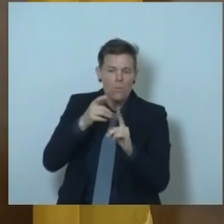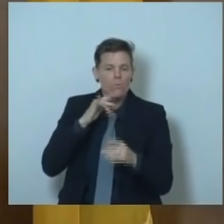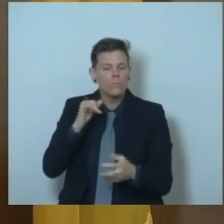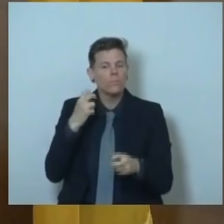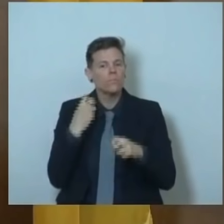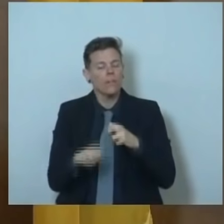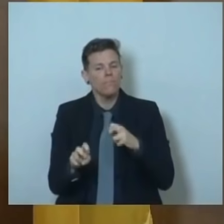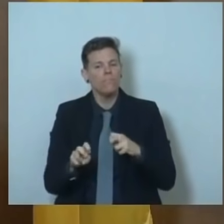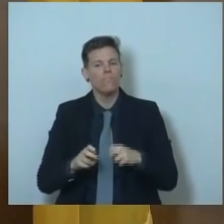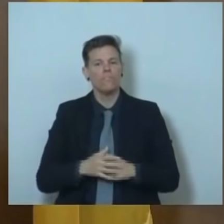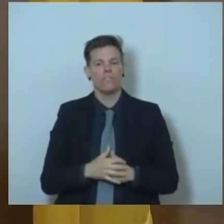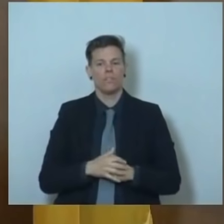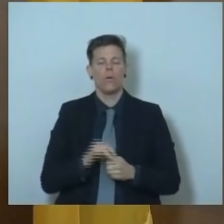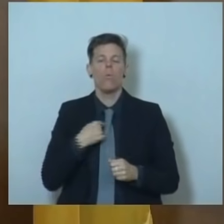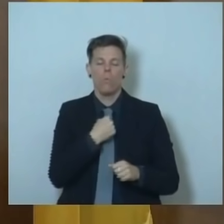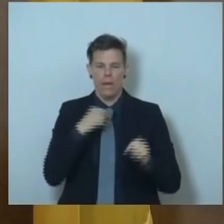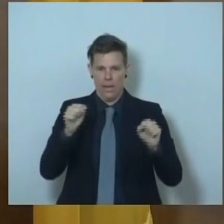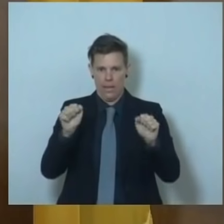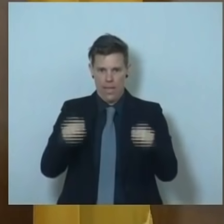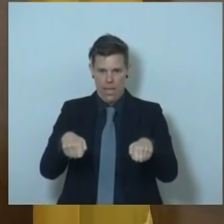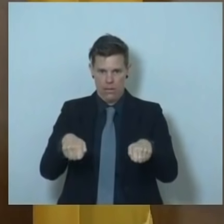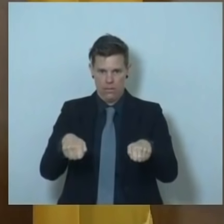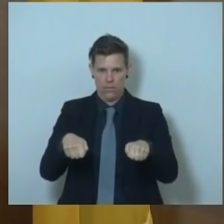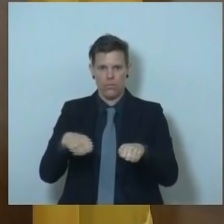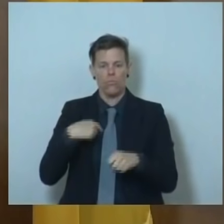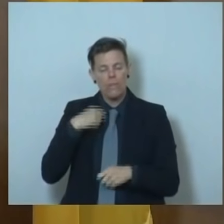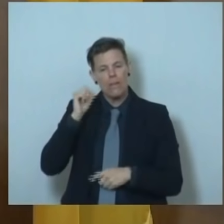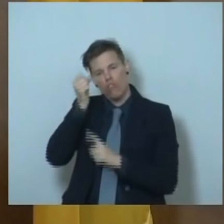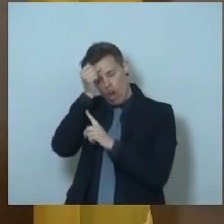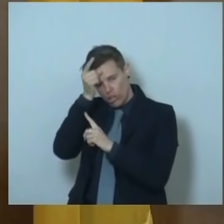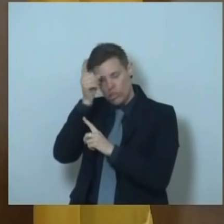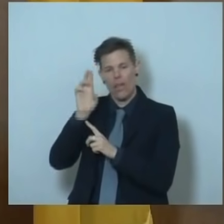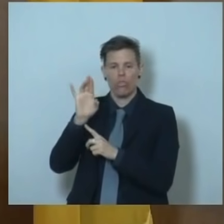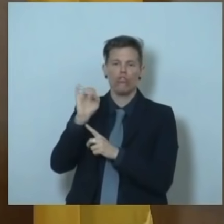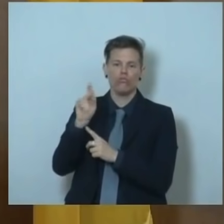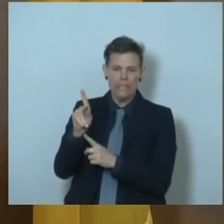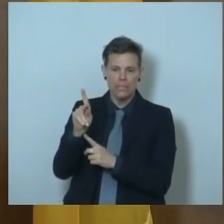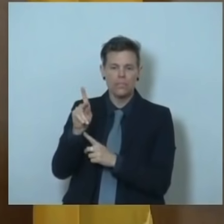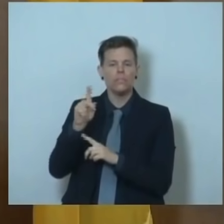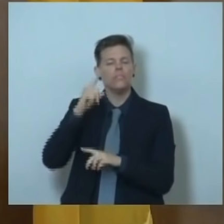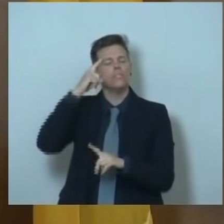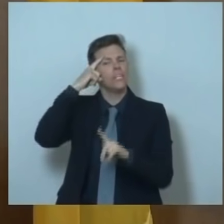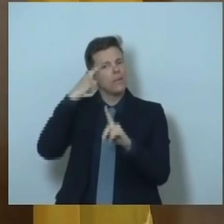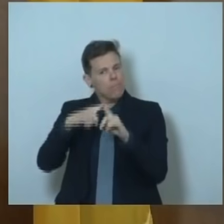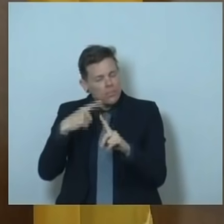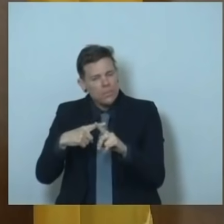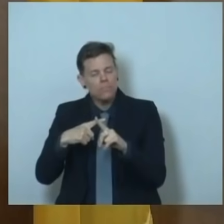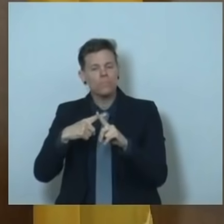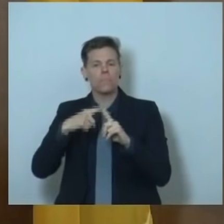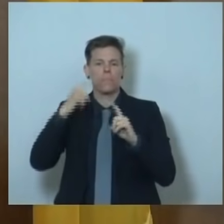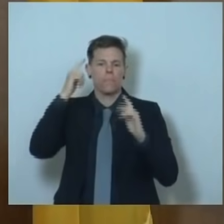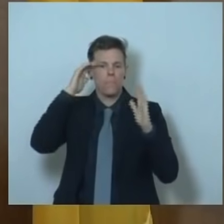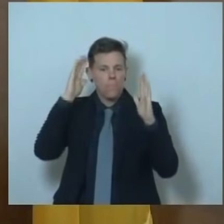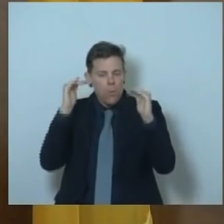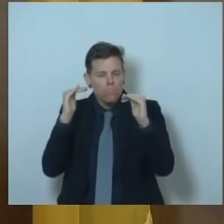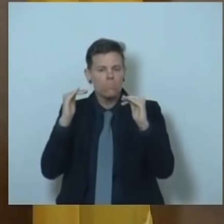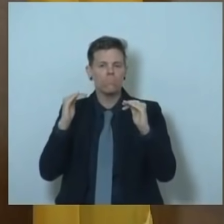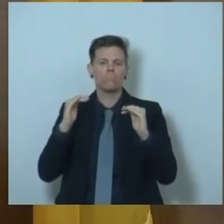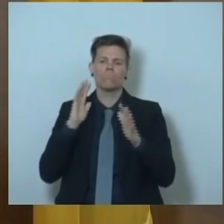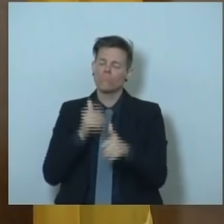are. So be hopeful, be mindful, help us make a difference, keep trending in the right